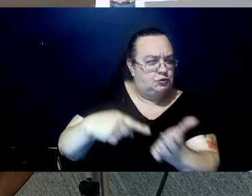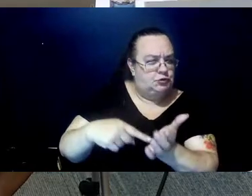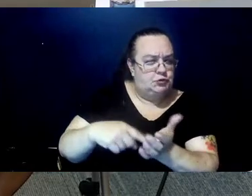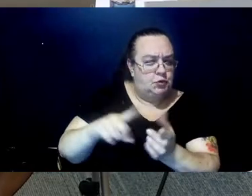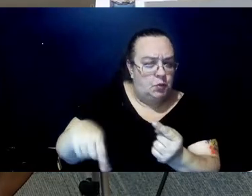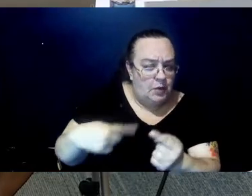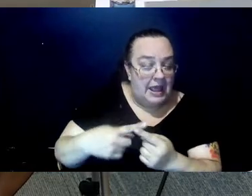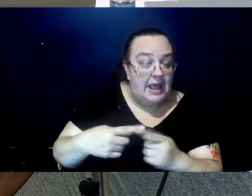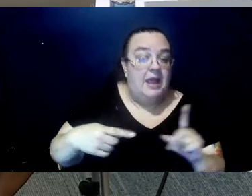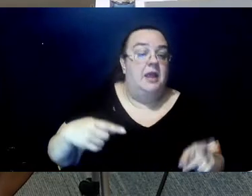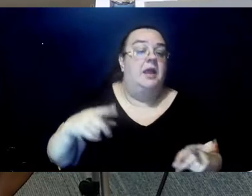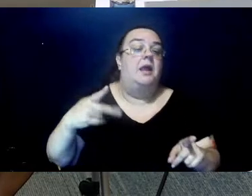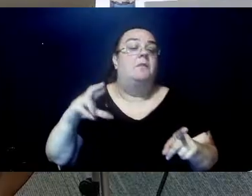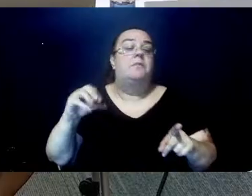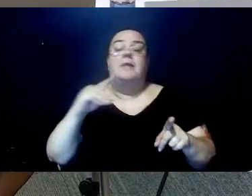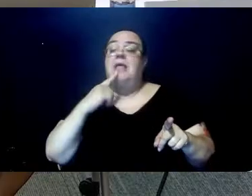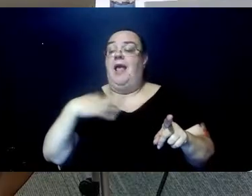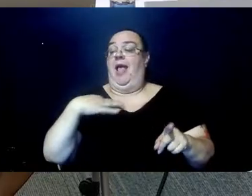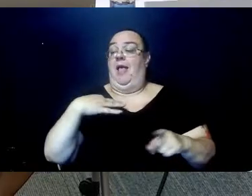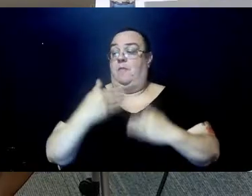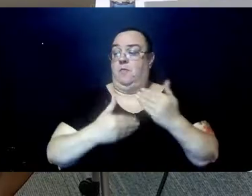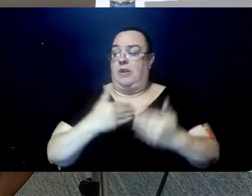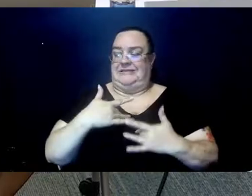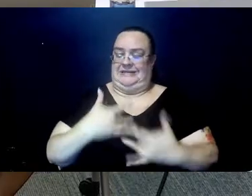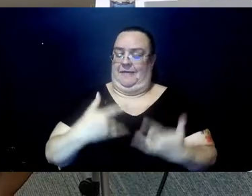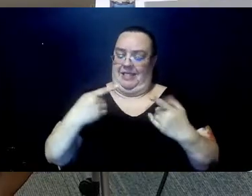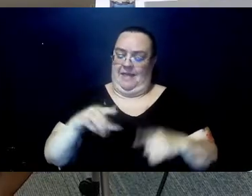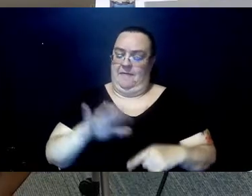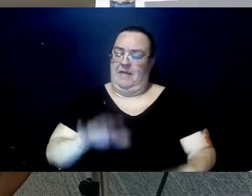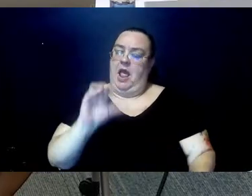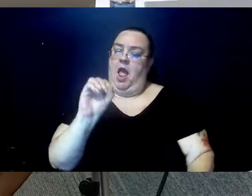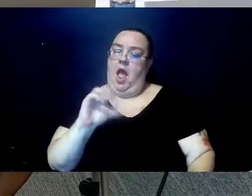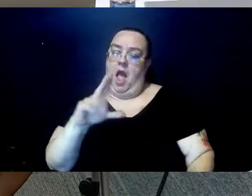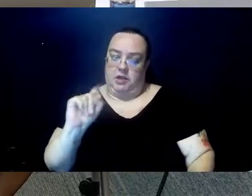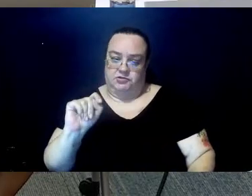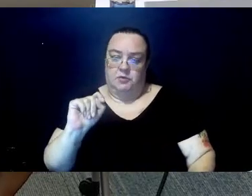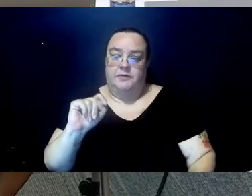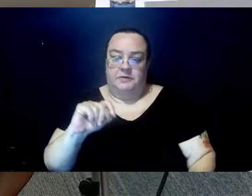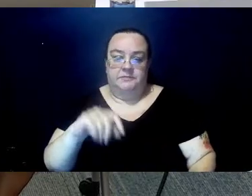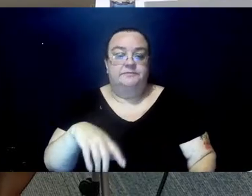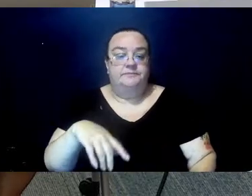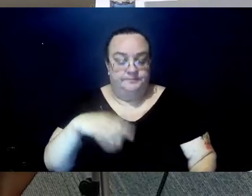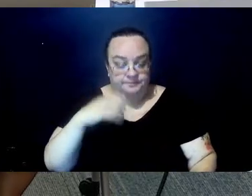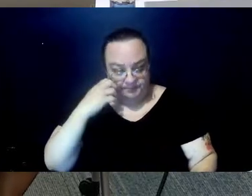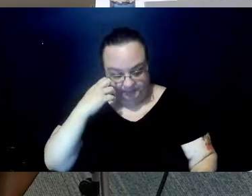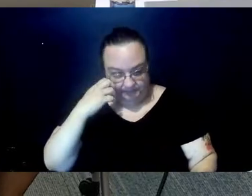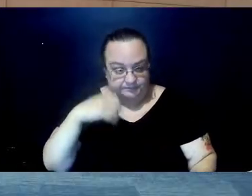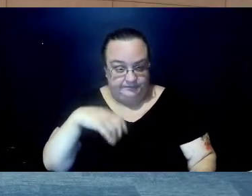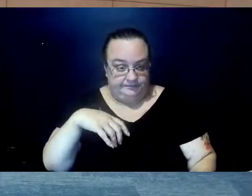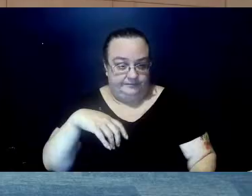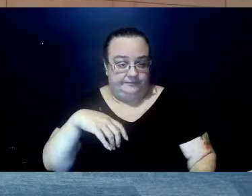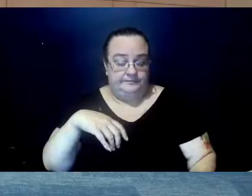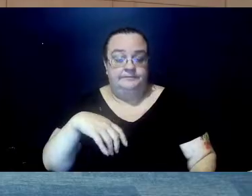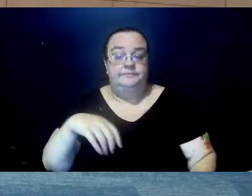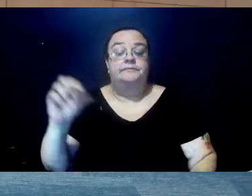Application process typically happens around October. Okay, wonderful, thank you.